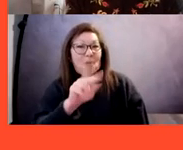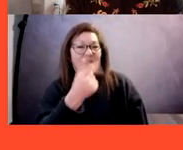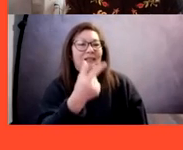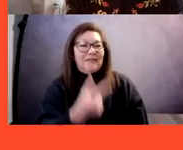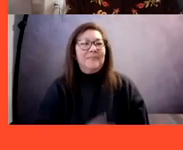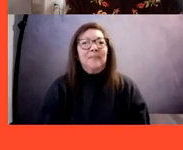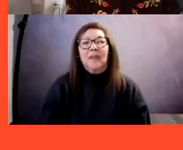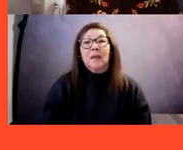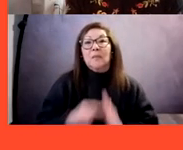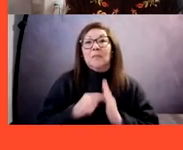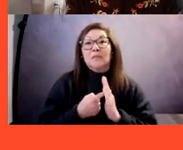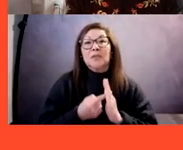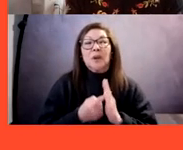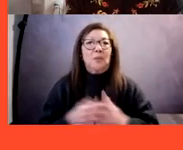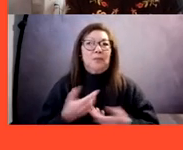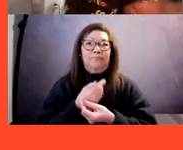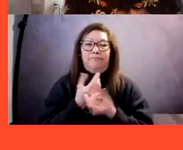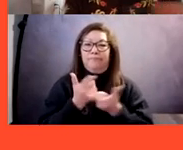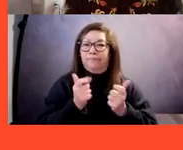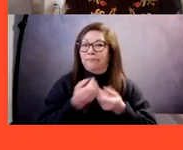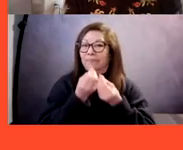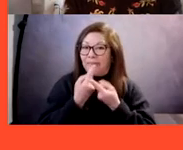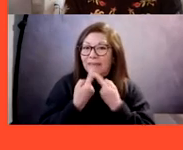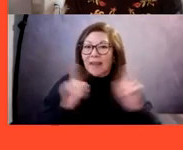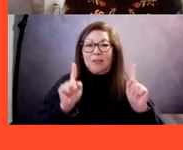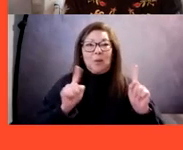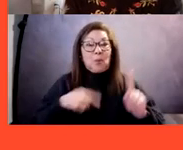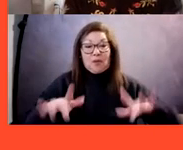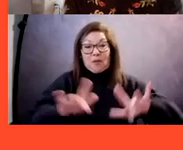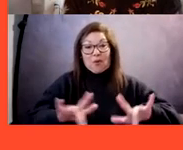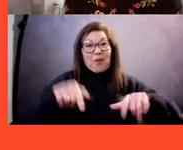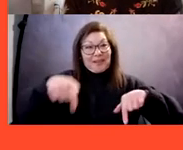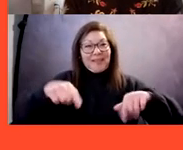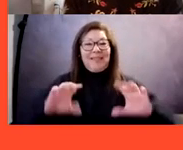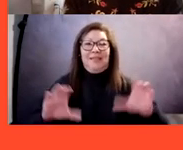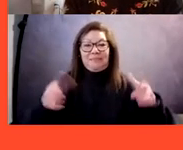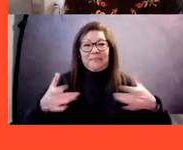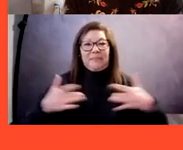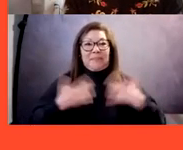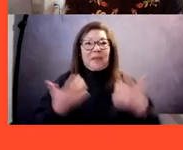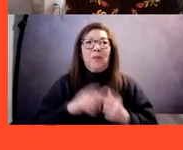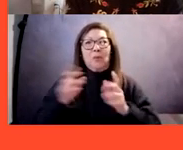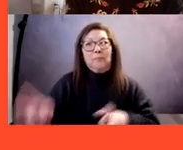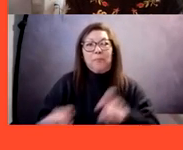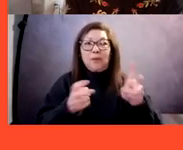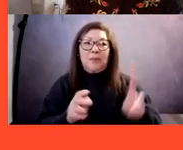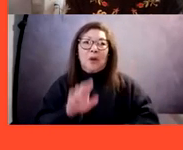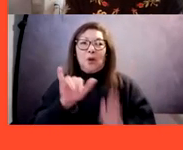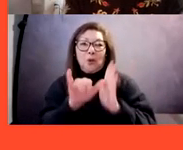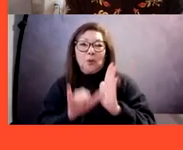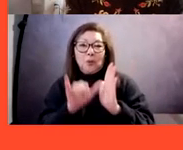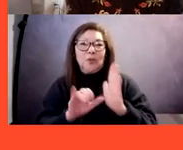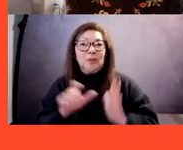session, I just want to make a few quick announcements. We are recording this session and we will post it later on our YouTube